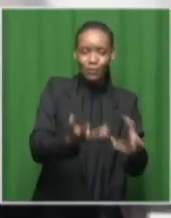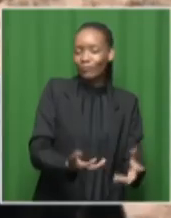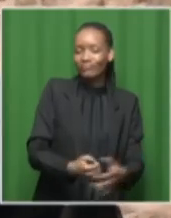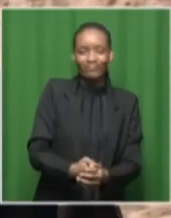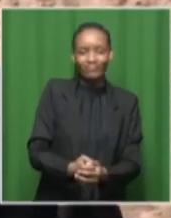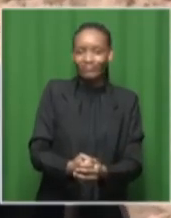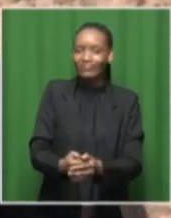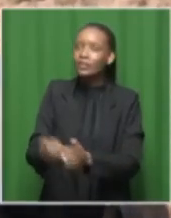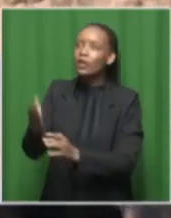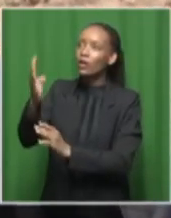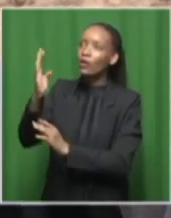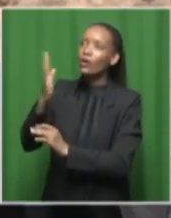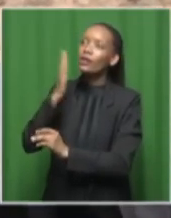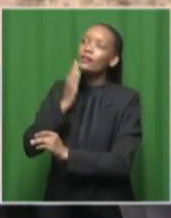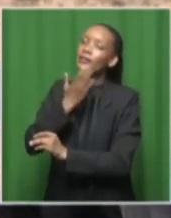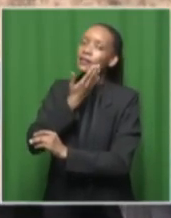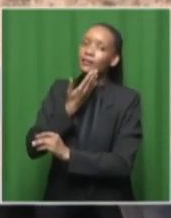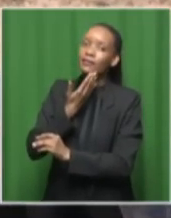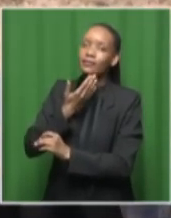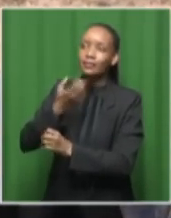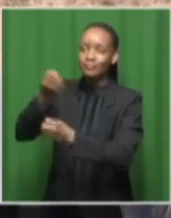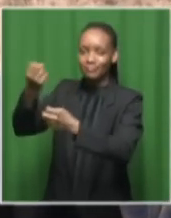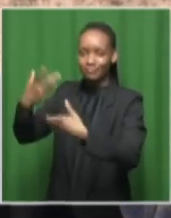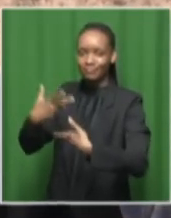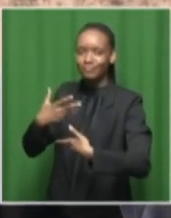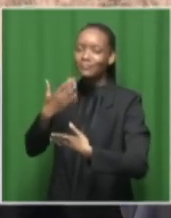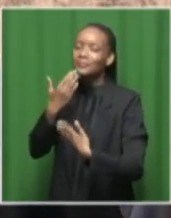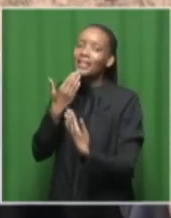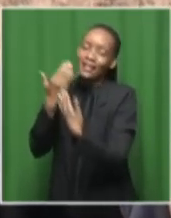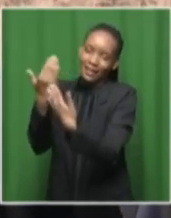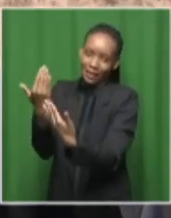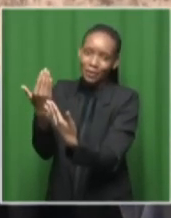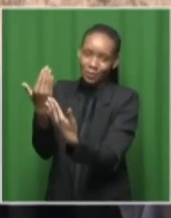us, because all what we know because